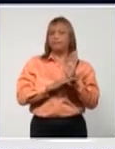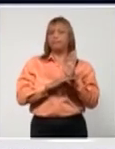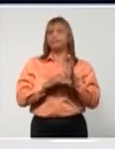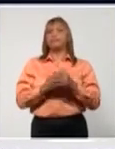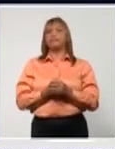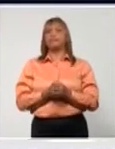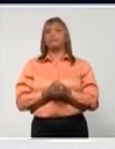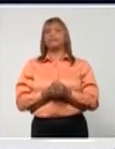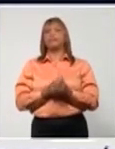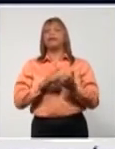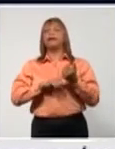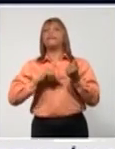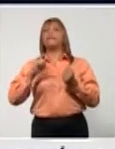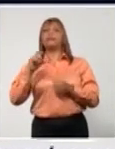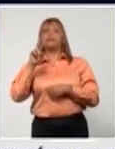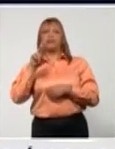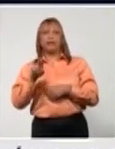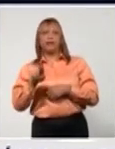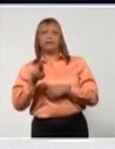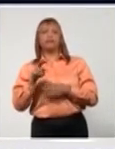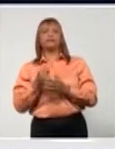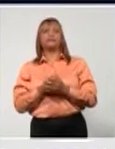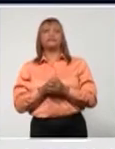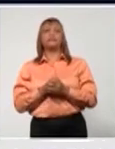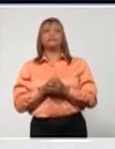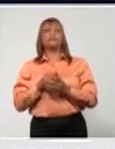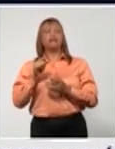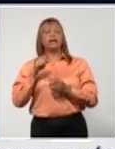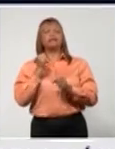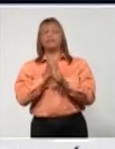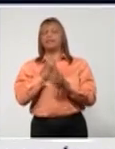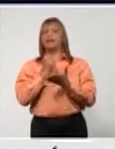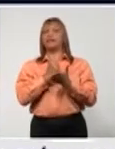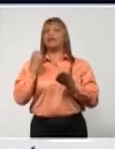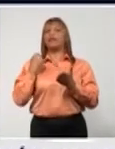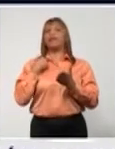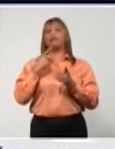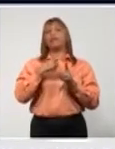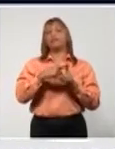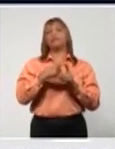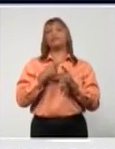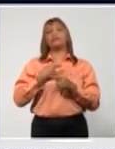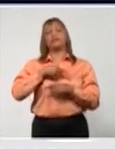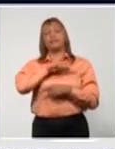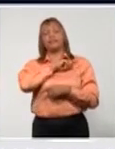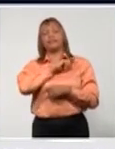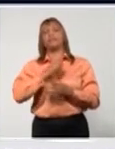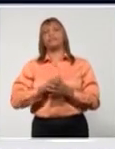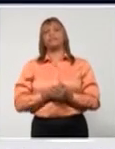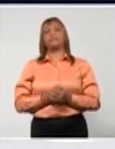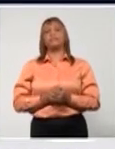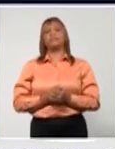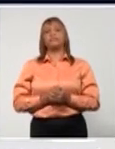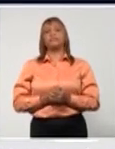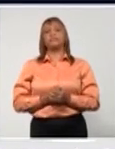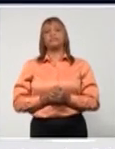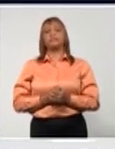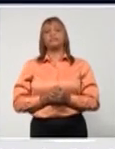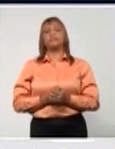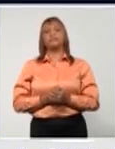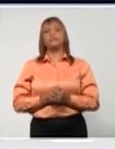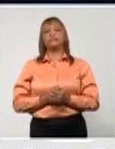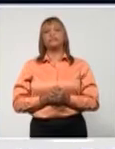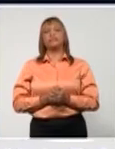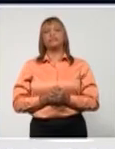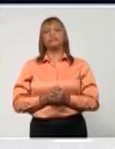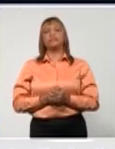that Cuba's overall rate of 0.63 is also lower than yesterday's. And for viewers who now know